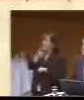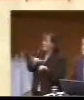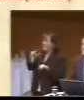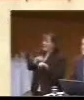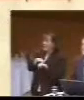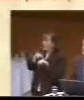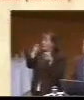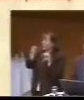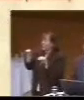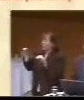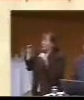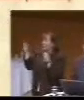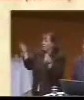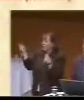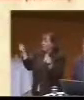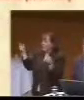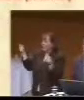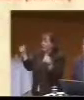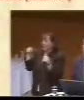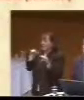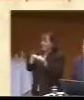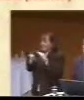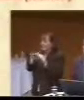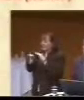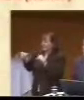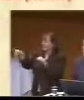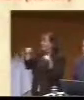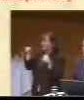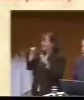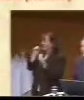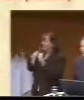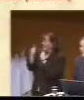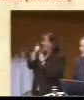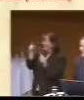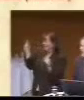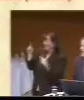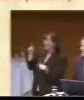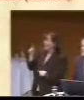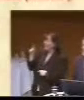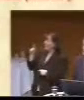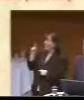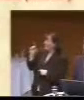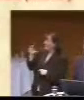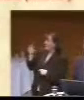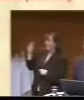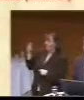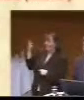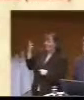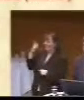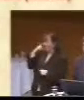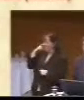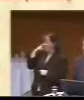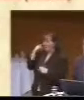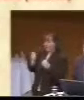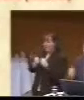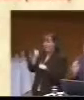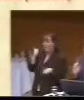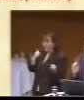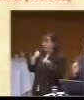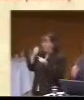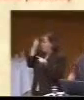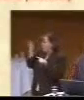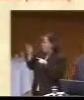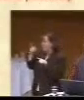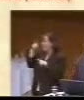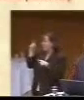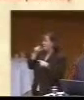Materials Accessibility Standard. And it went into effect December 6th. And lots of you don't know about it because it's